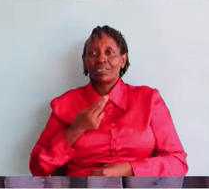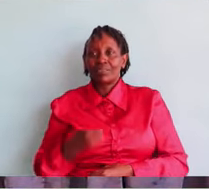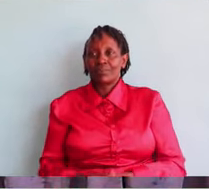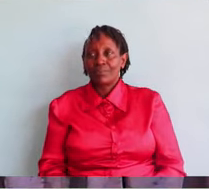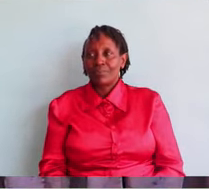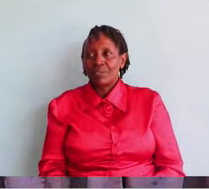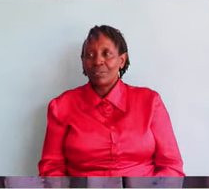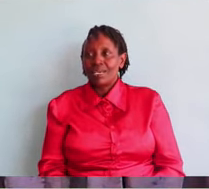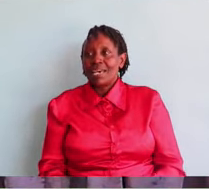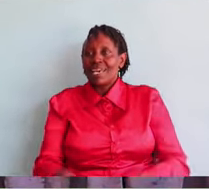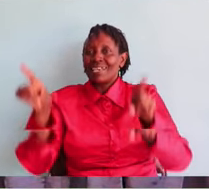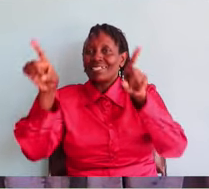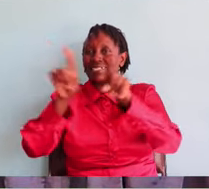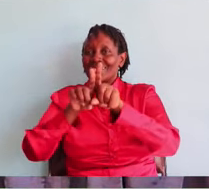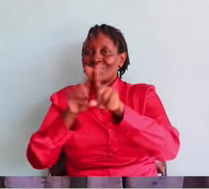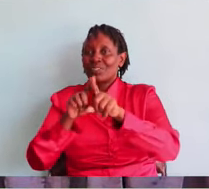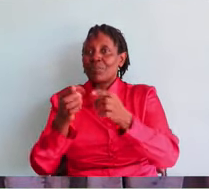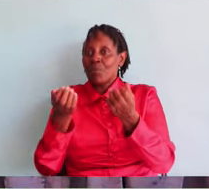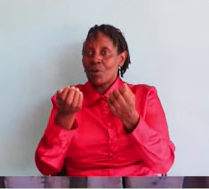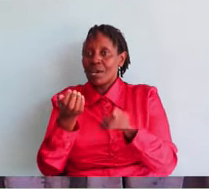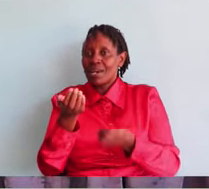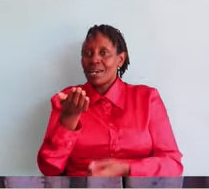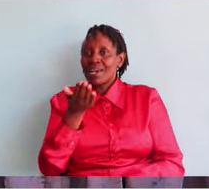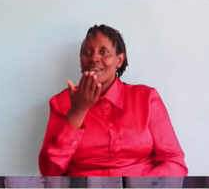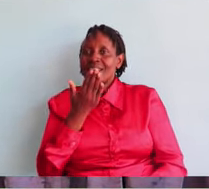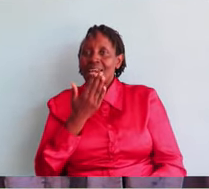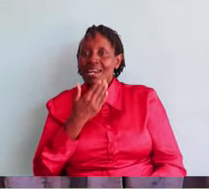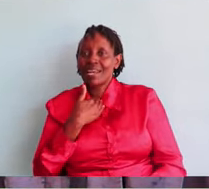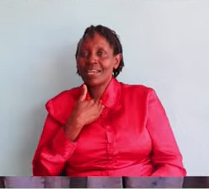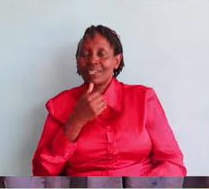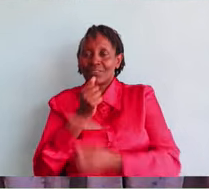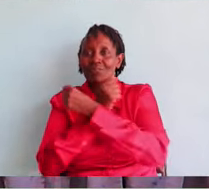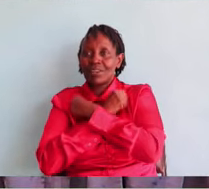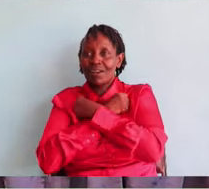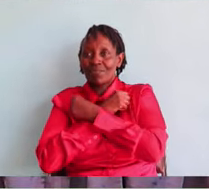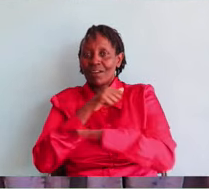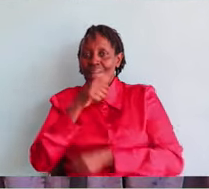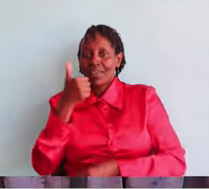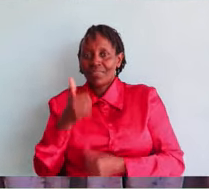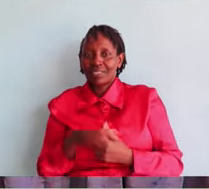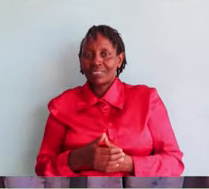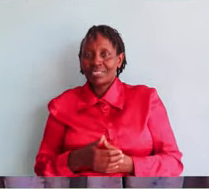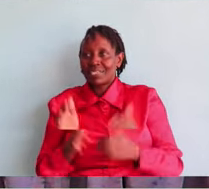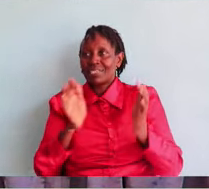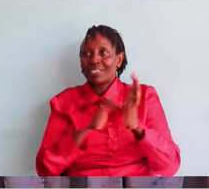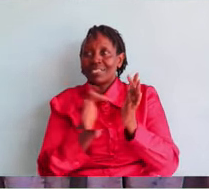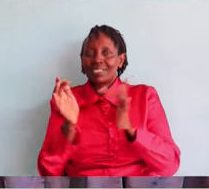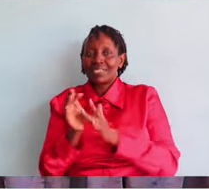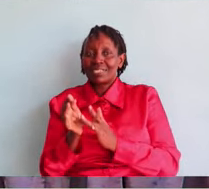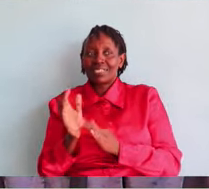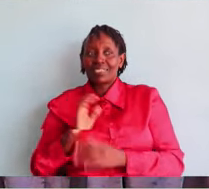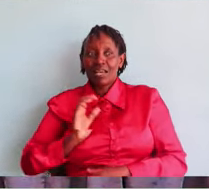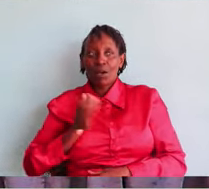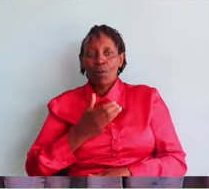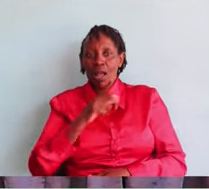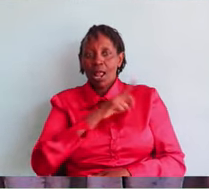So we also need to be able to love others. Jesus, our Lord,